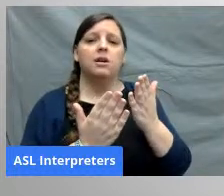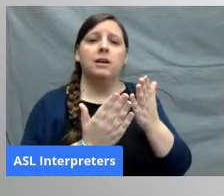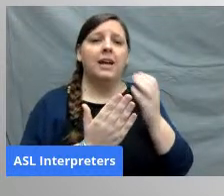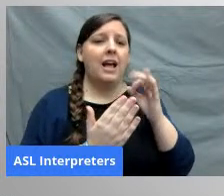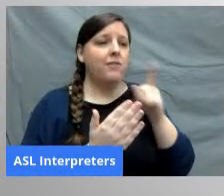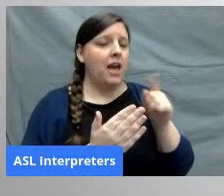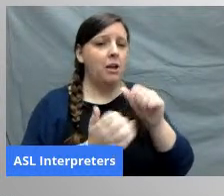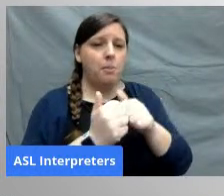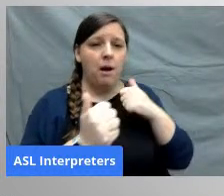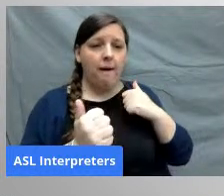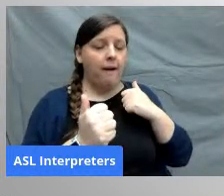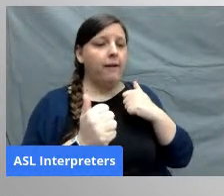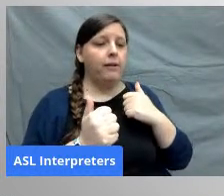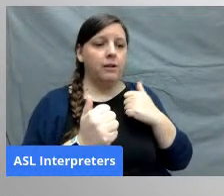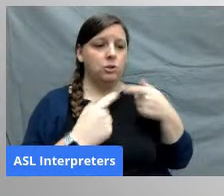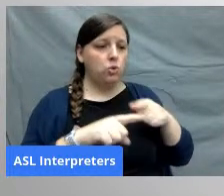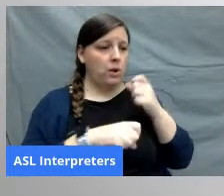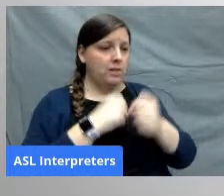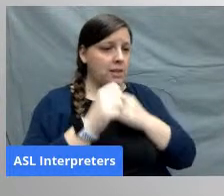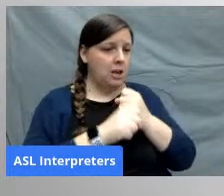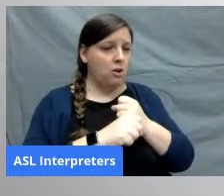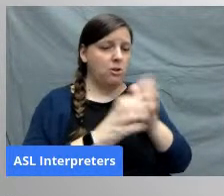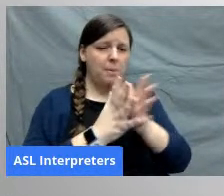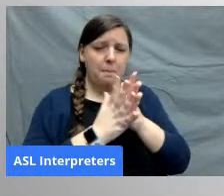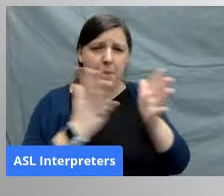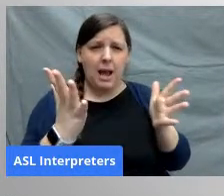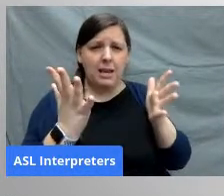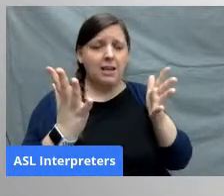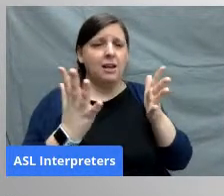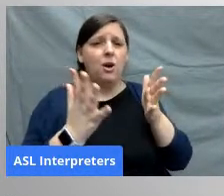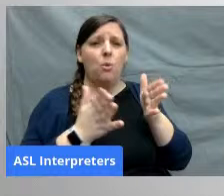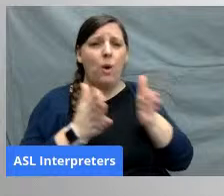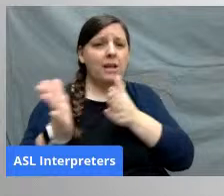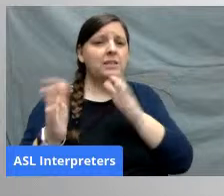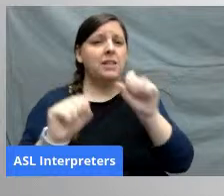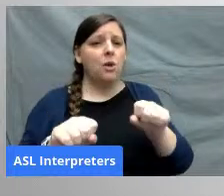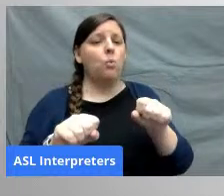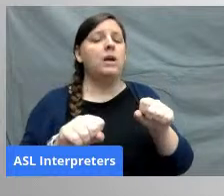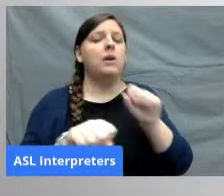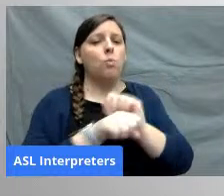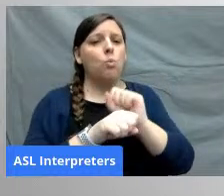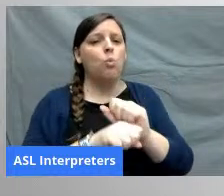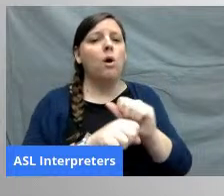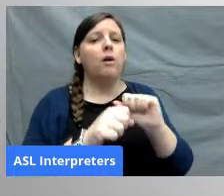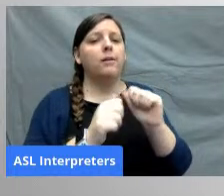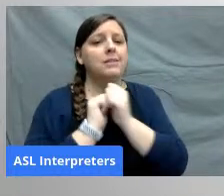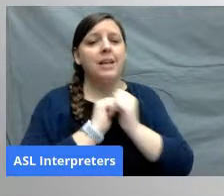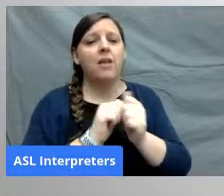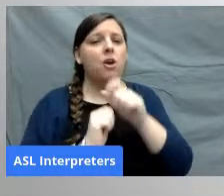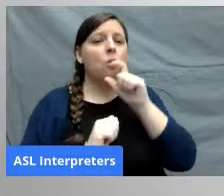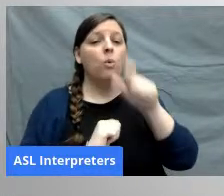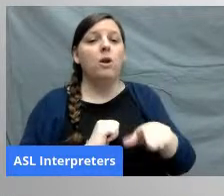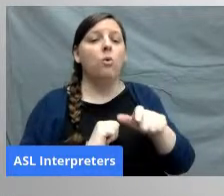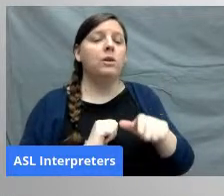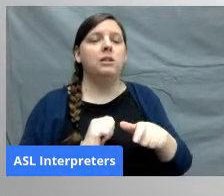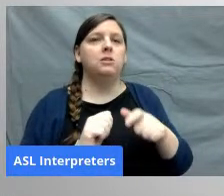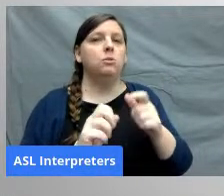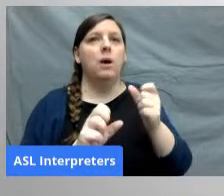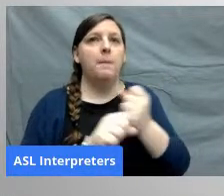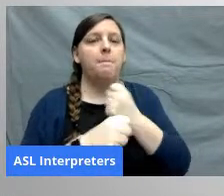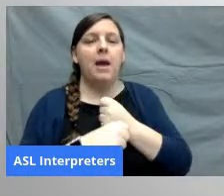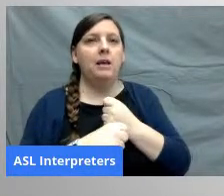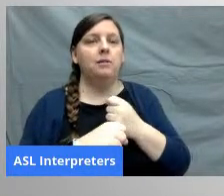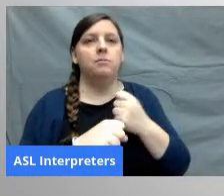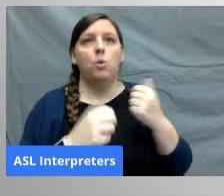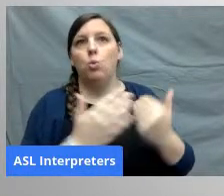many ways that we can all work together and not keep reinventing the wheel, but be very supportive of each other. So I'm really happy to hear that y'all